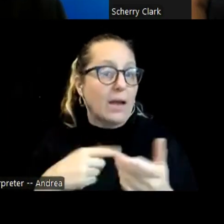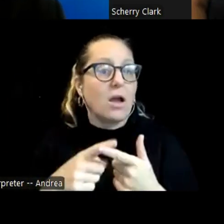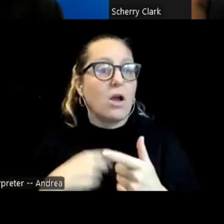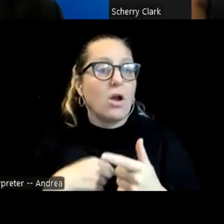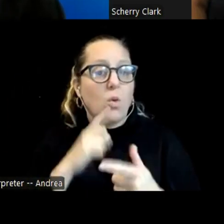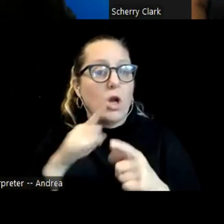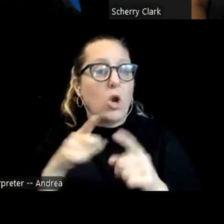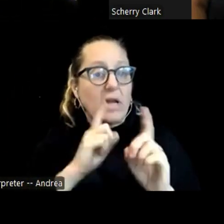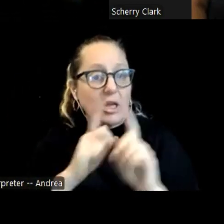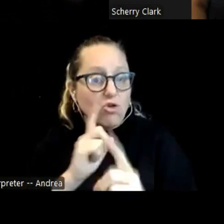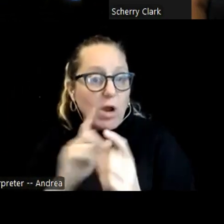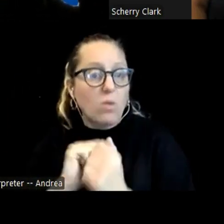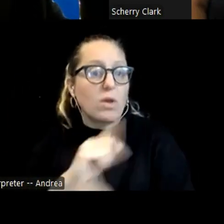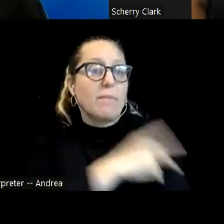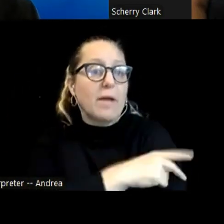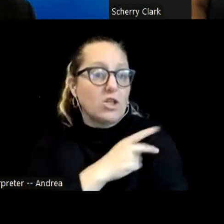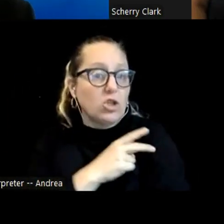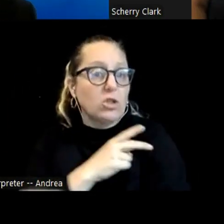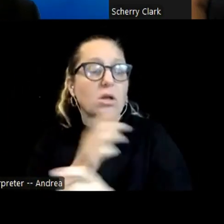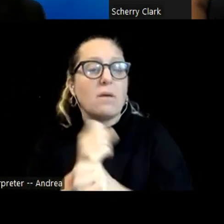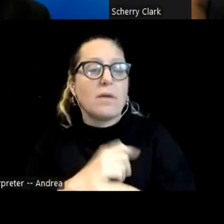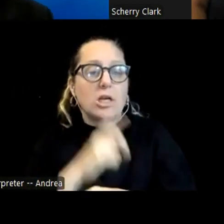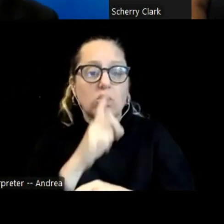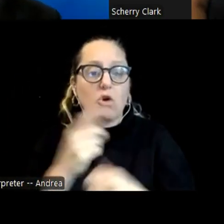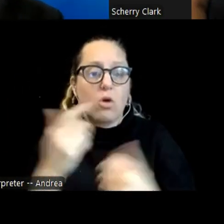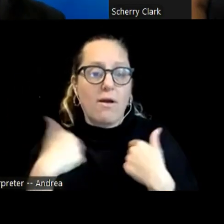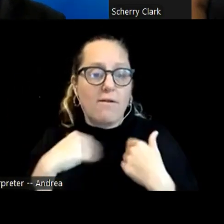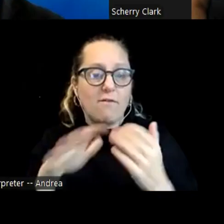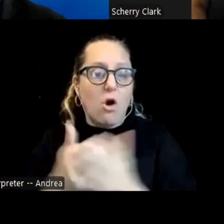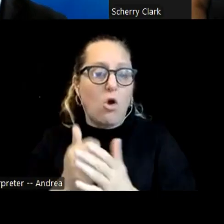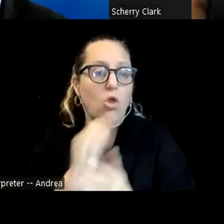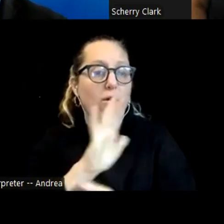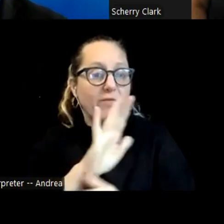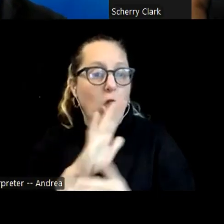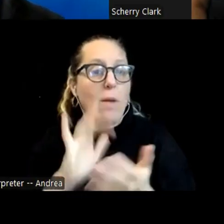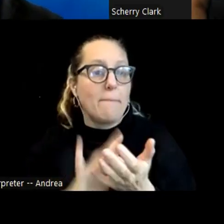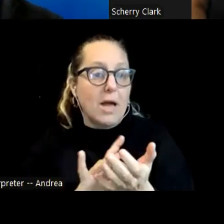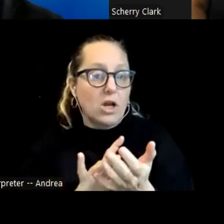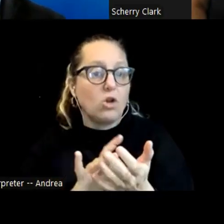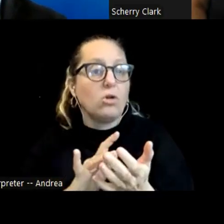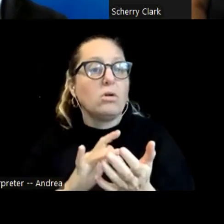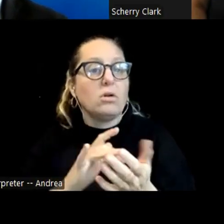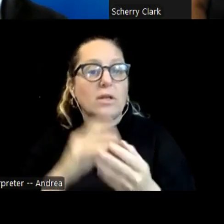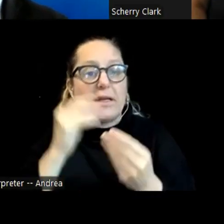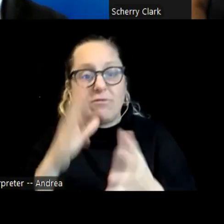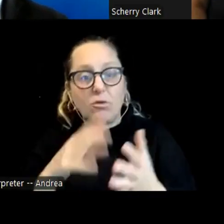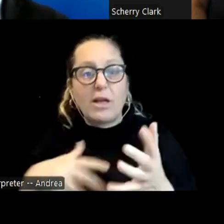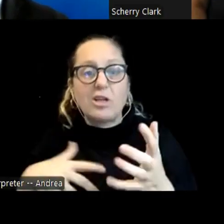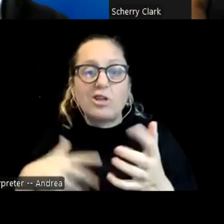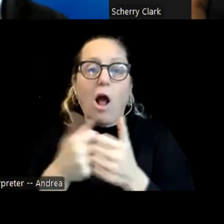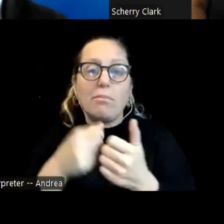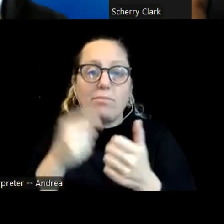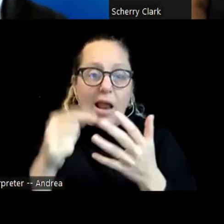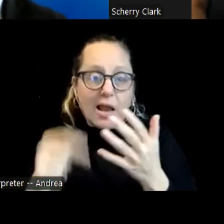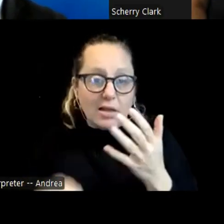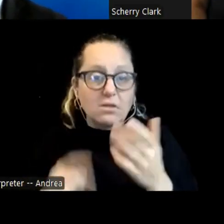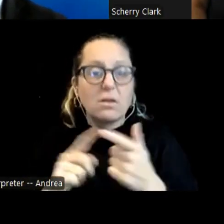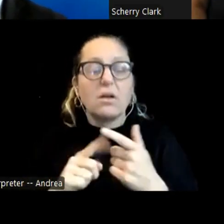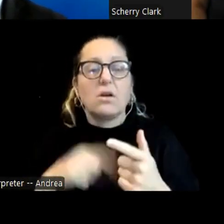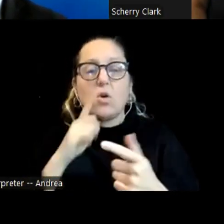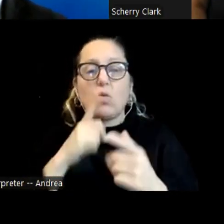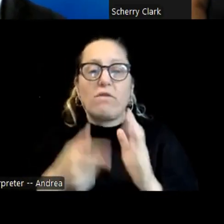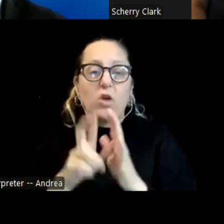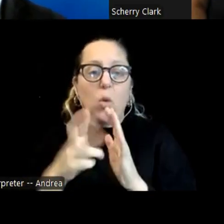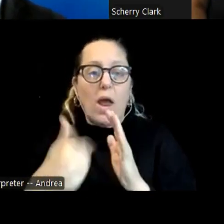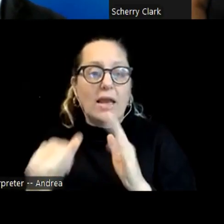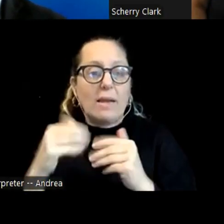with our patients, making sure that we have all of their medical updates done, reviewing any procedures